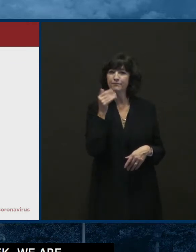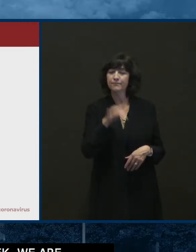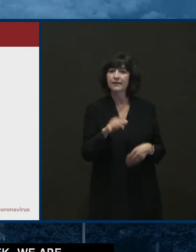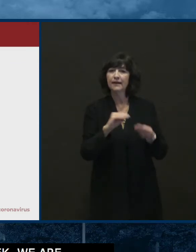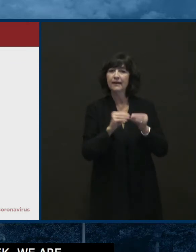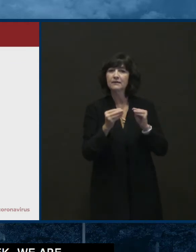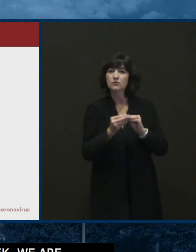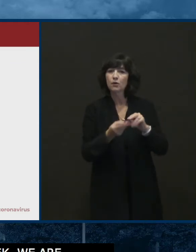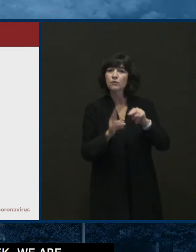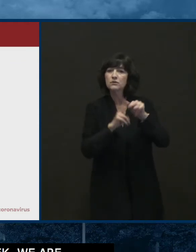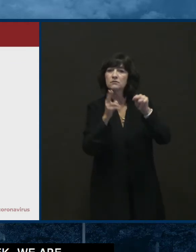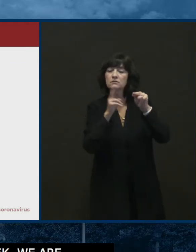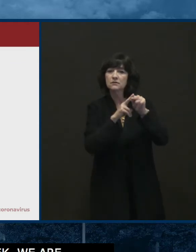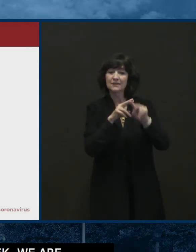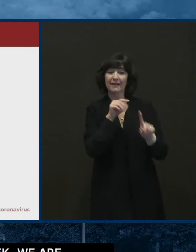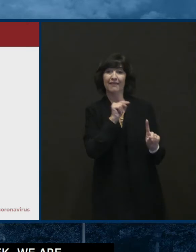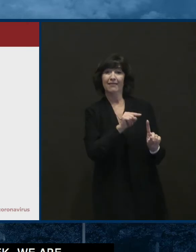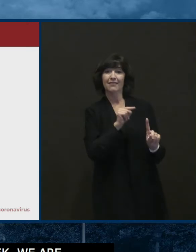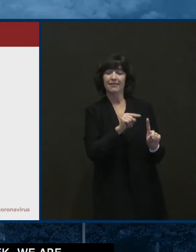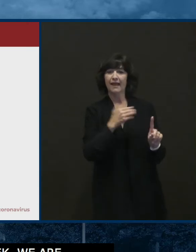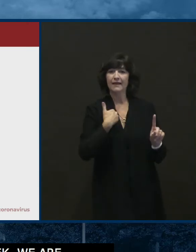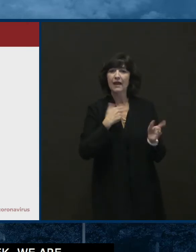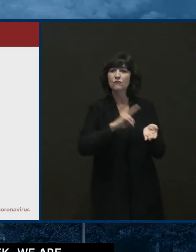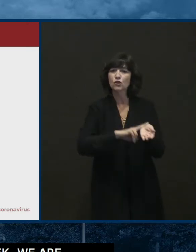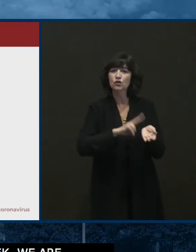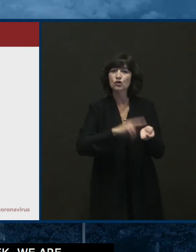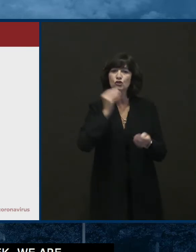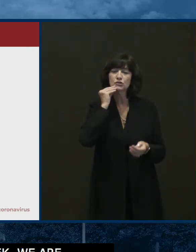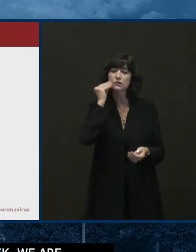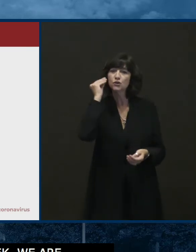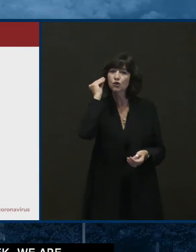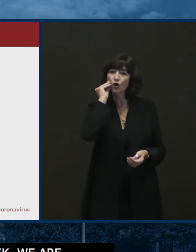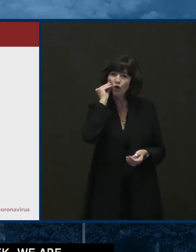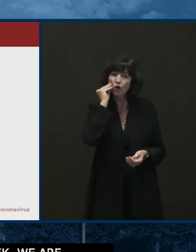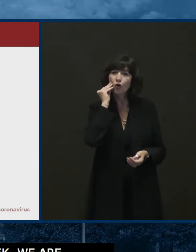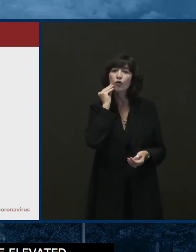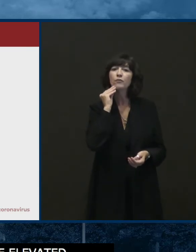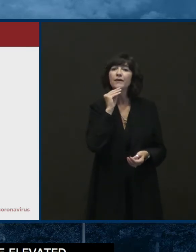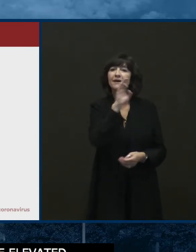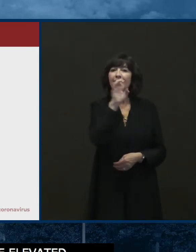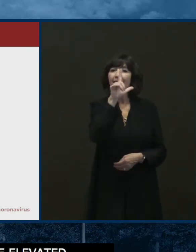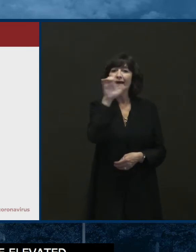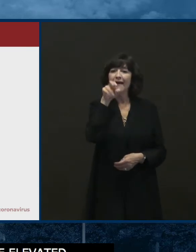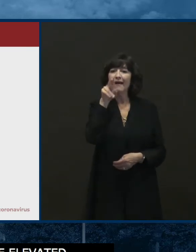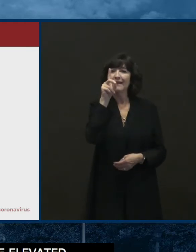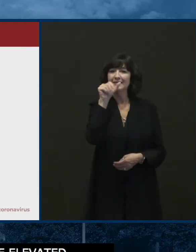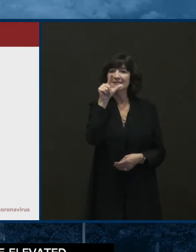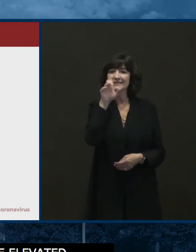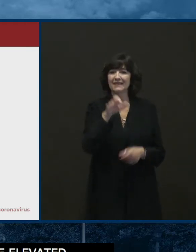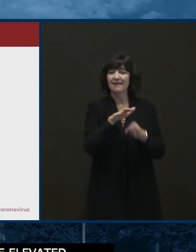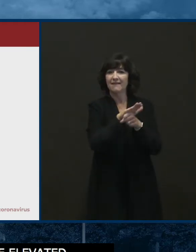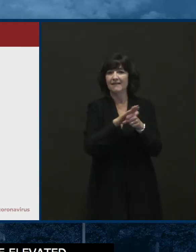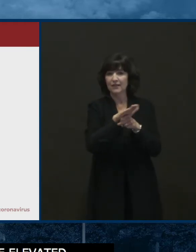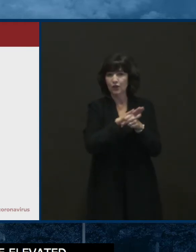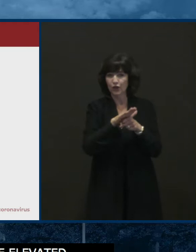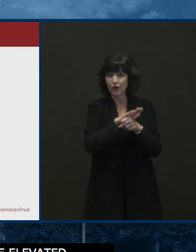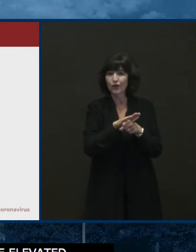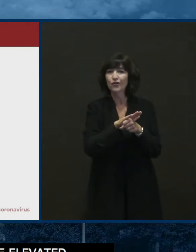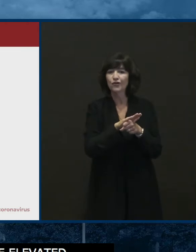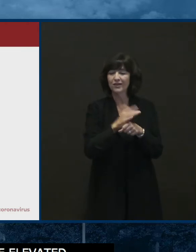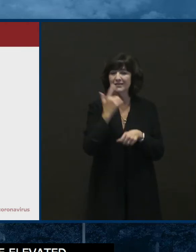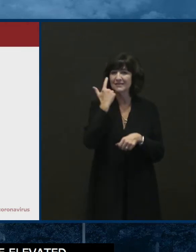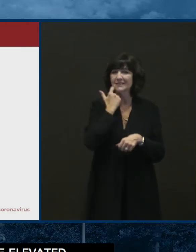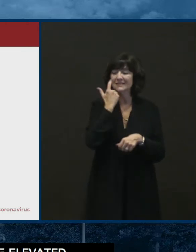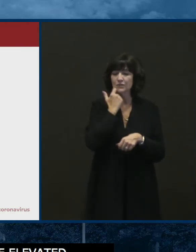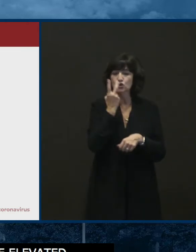long-term care facility there. And also in the Ellendale area, this past week, we saw some slight increases.